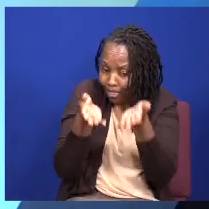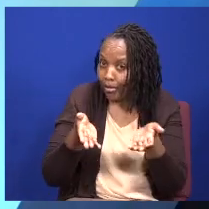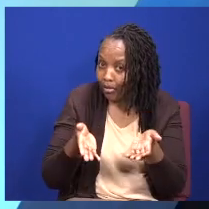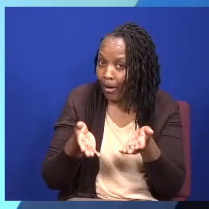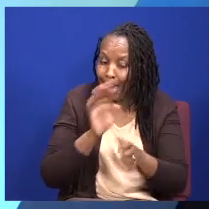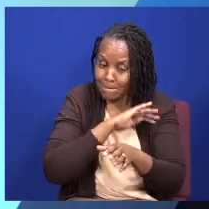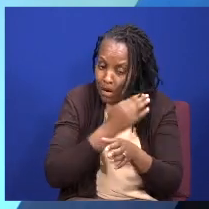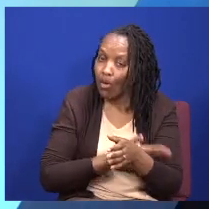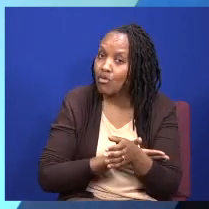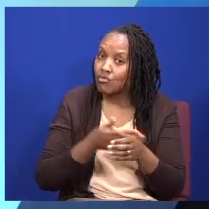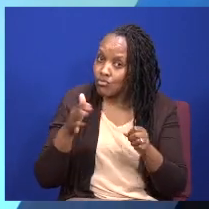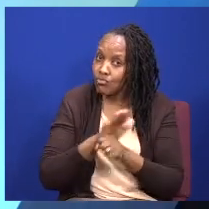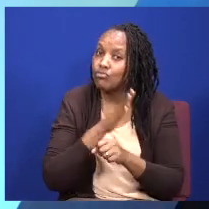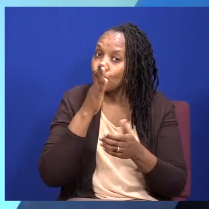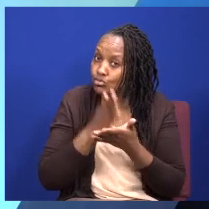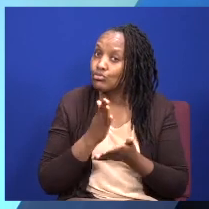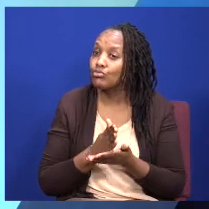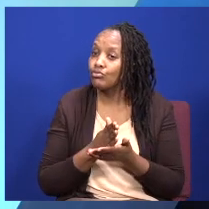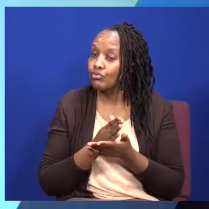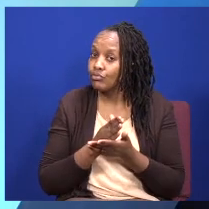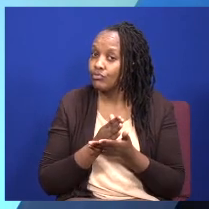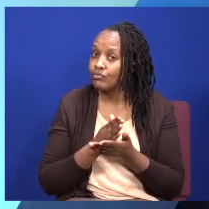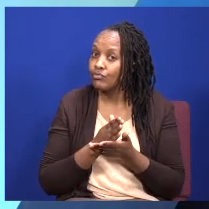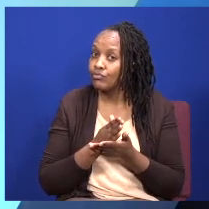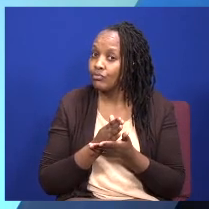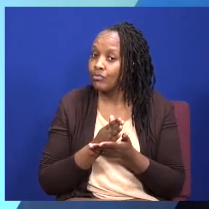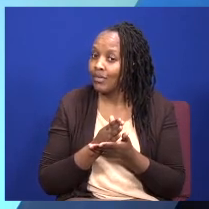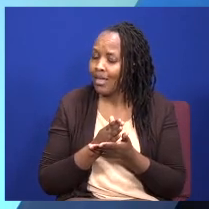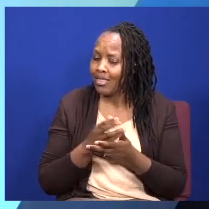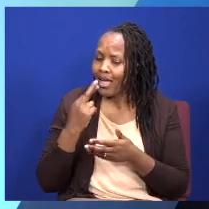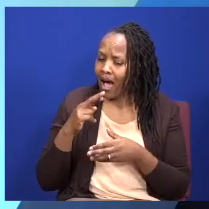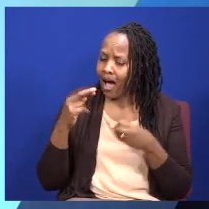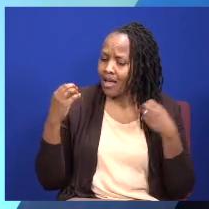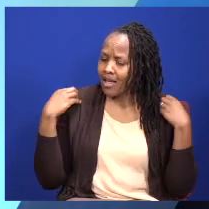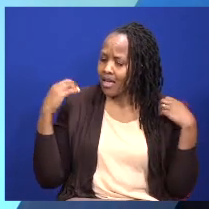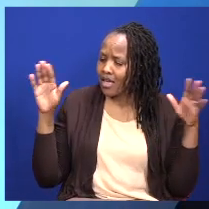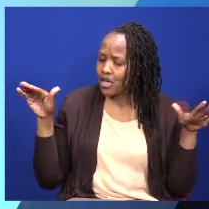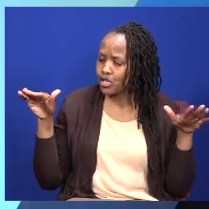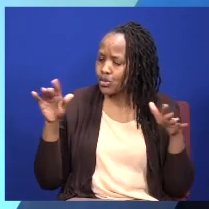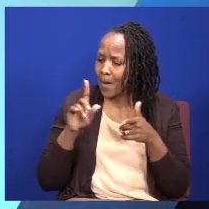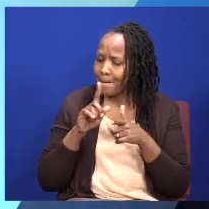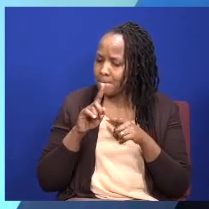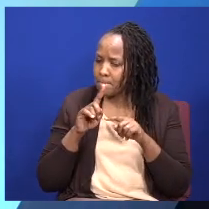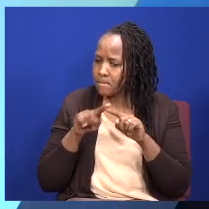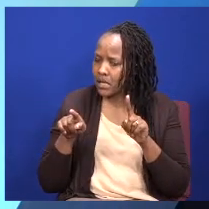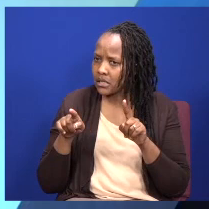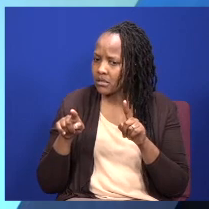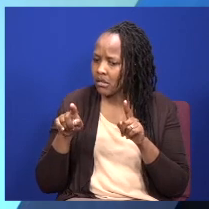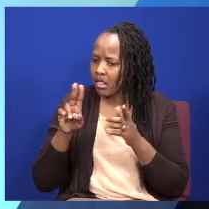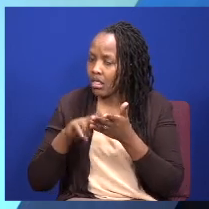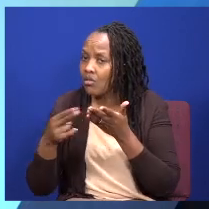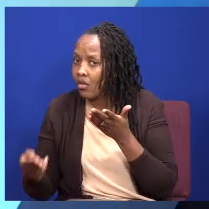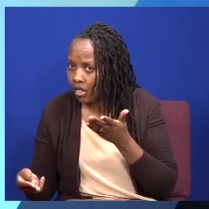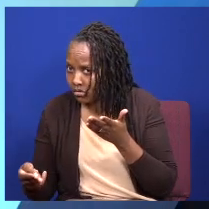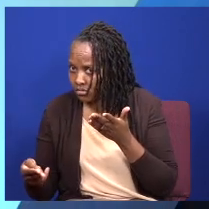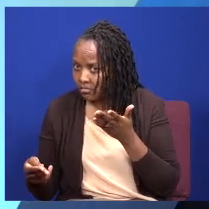powerful and they do affect us. Actually, demons are angels who are fallen. And they're the ones who work in